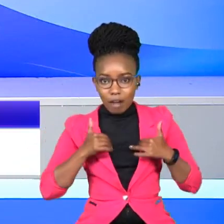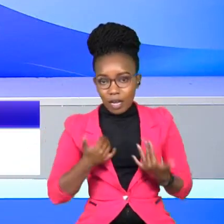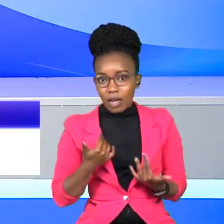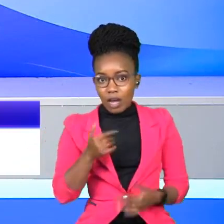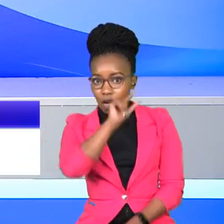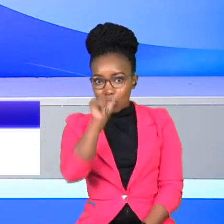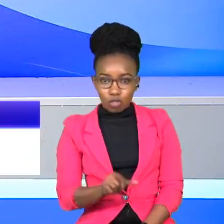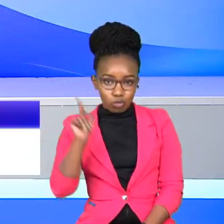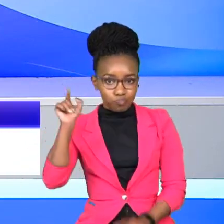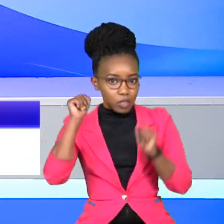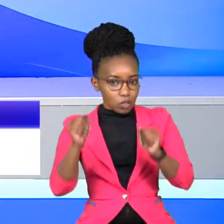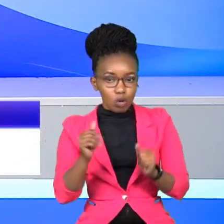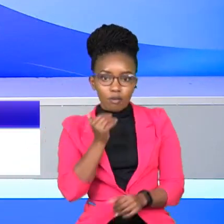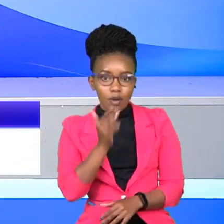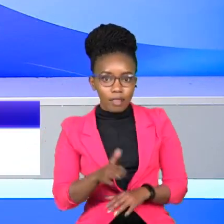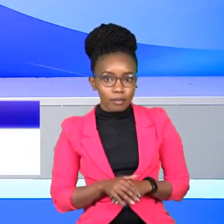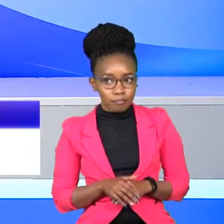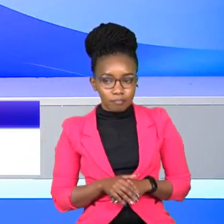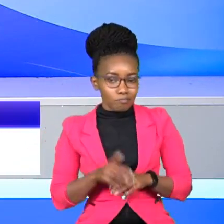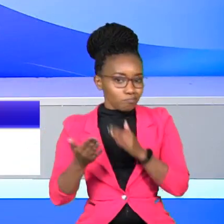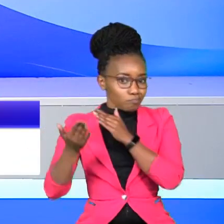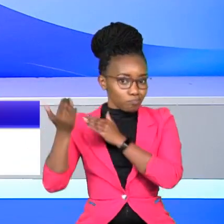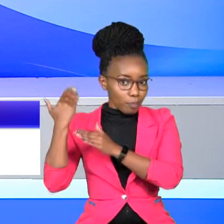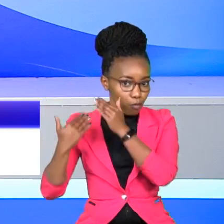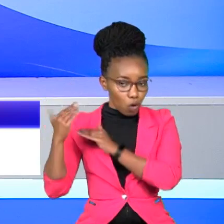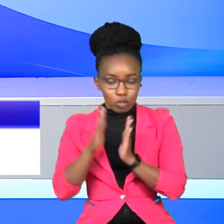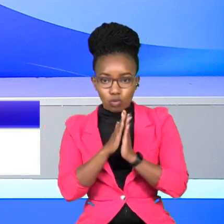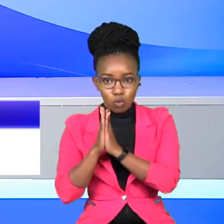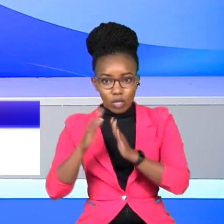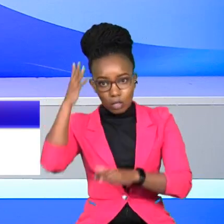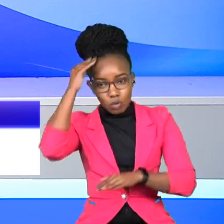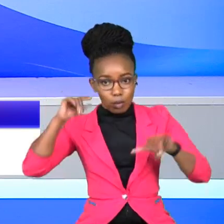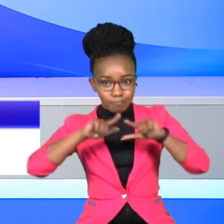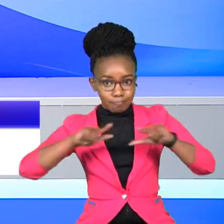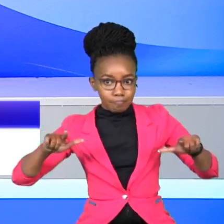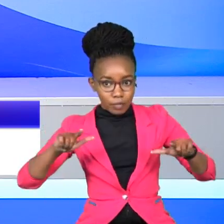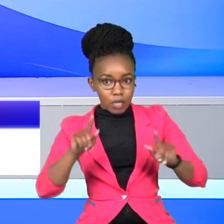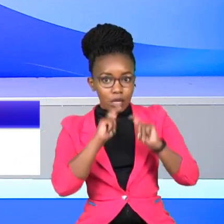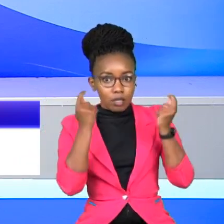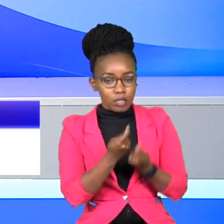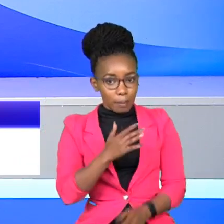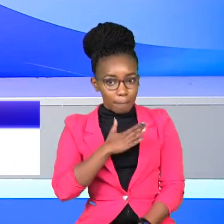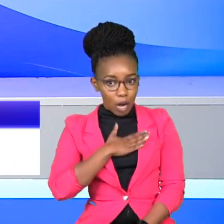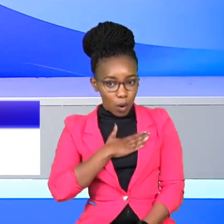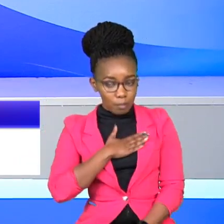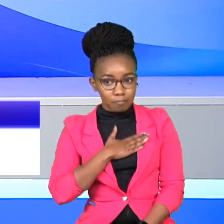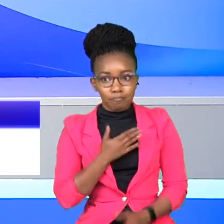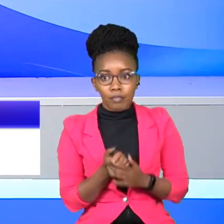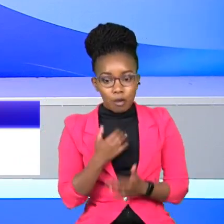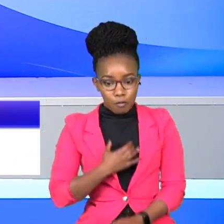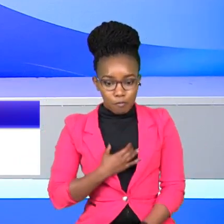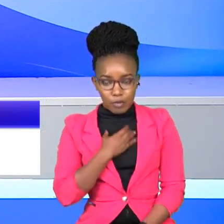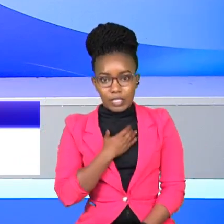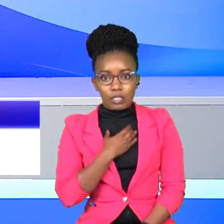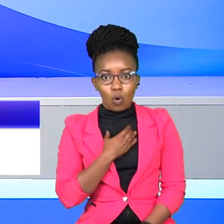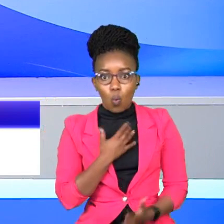with instability. In the last installment of Inside Somaliland, our crew of Kibisu Mulanda and Jidraf Mbugwa visit the